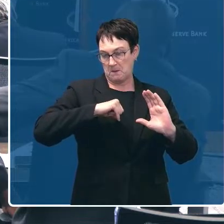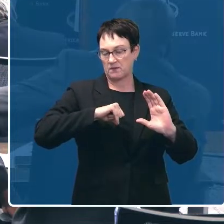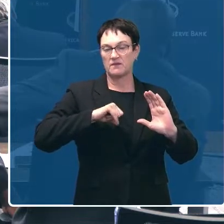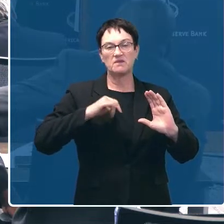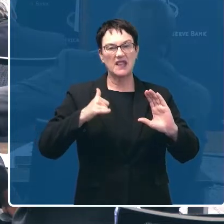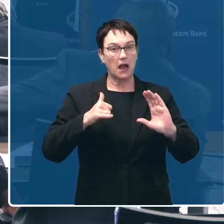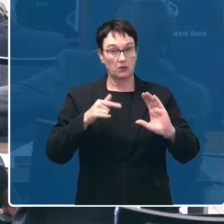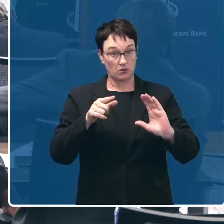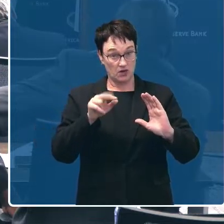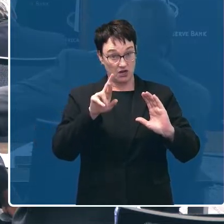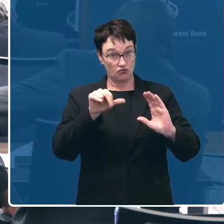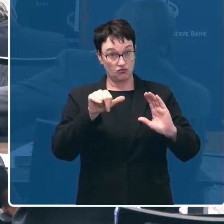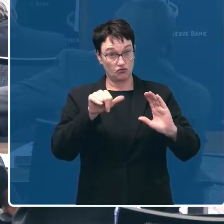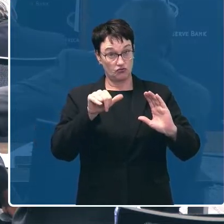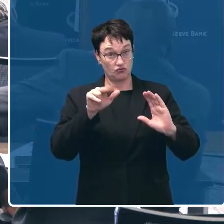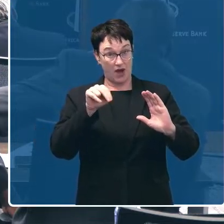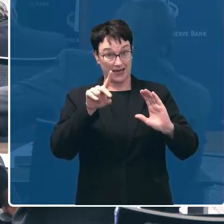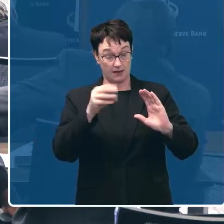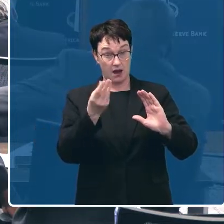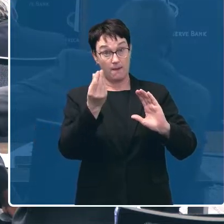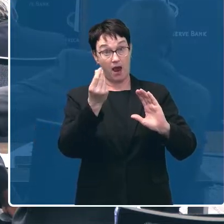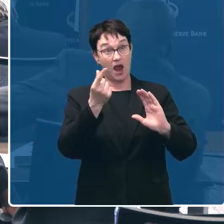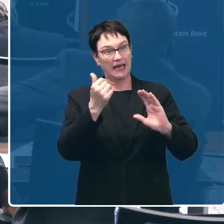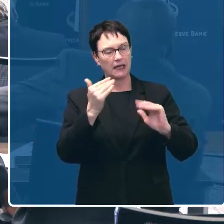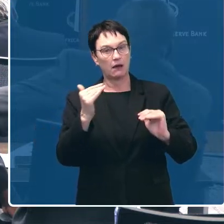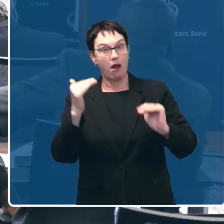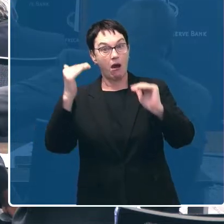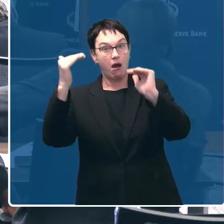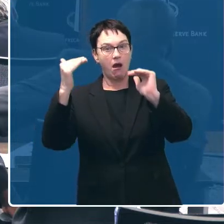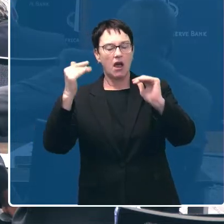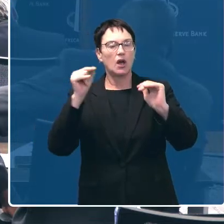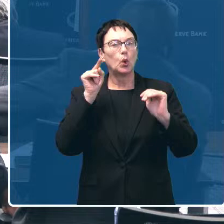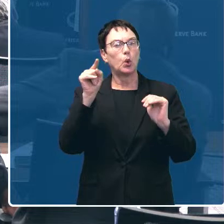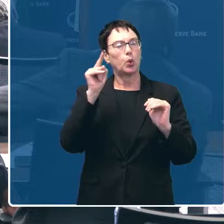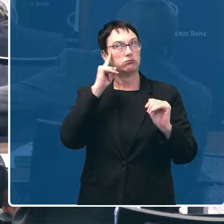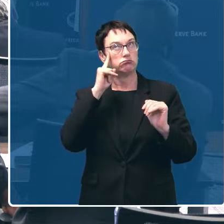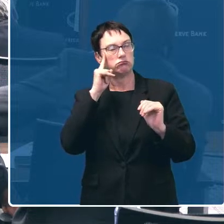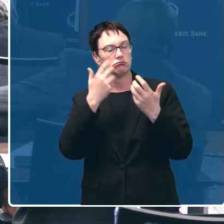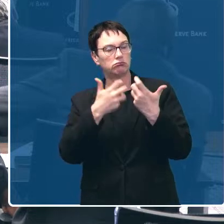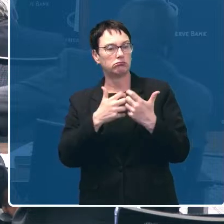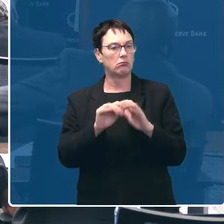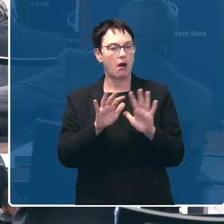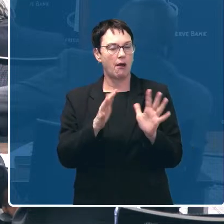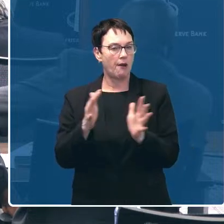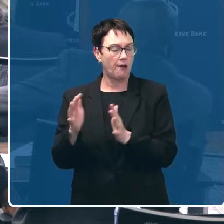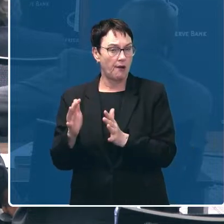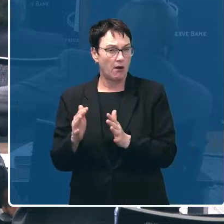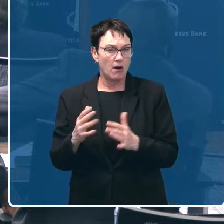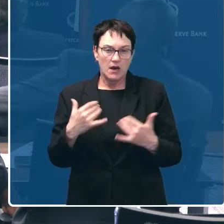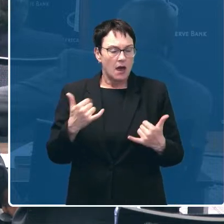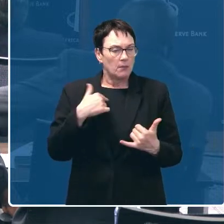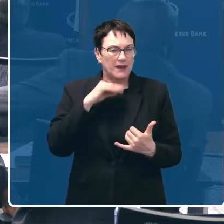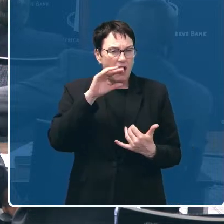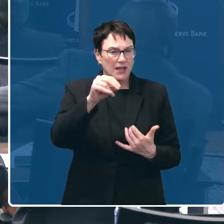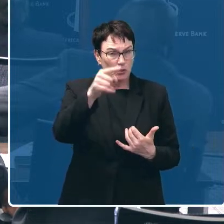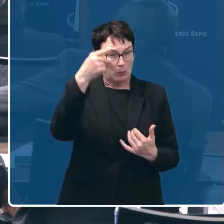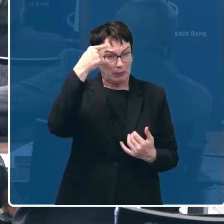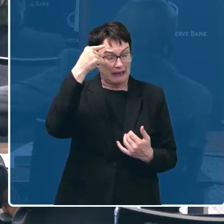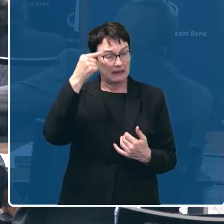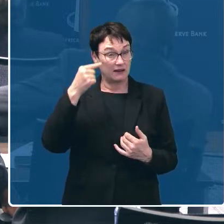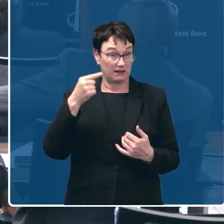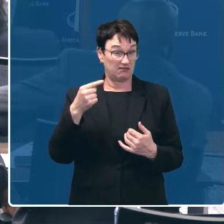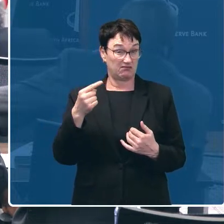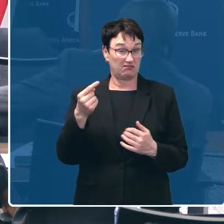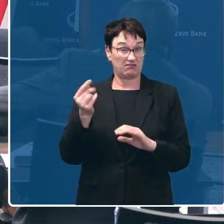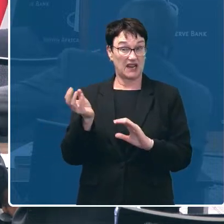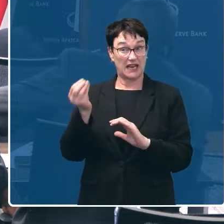lastly, this cut, would you still consider that rates are in restrictive territory, given